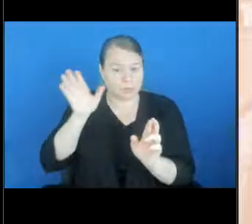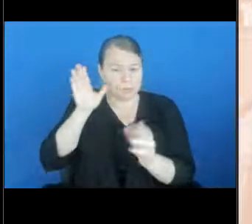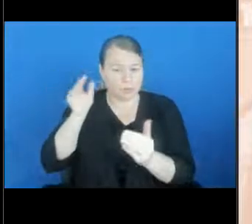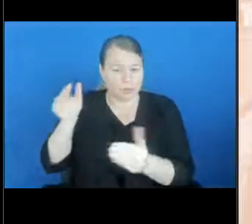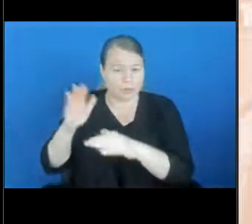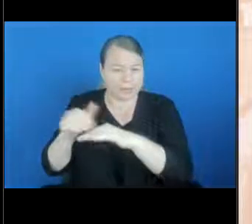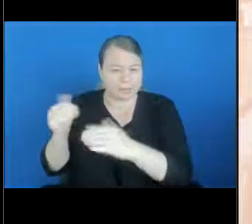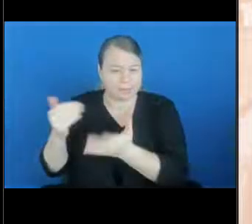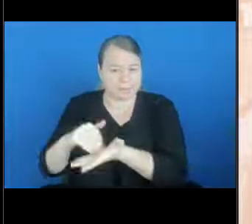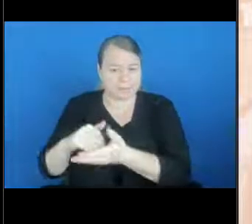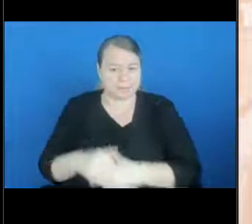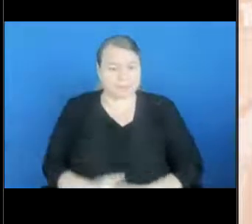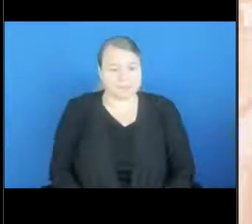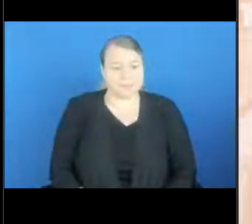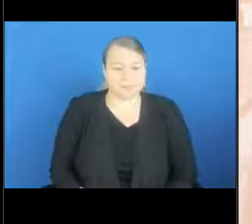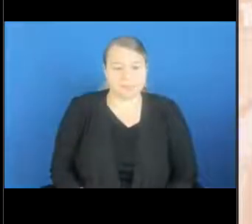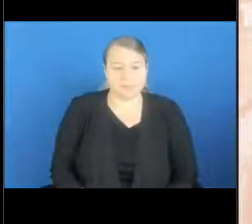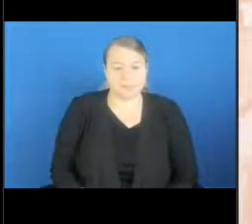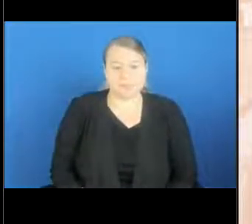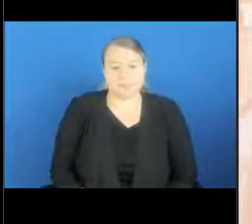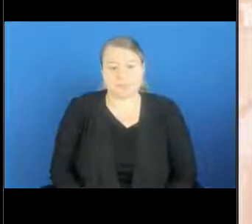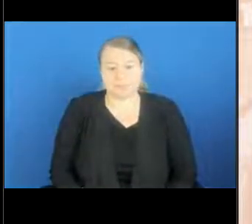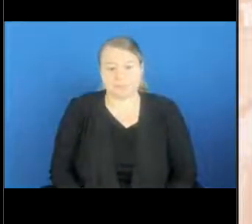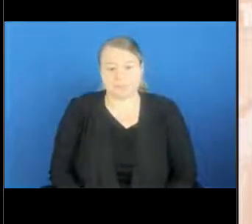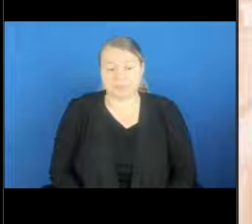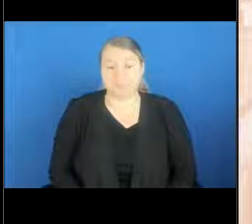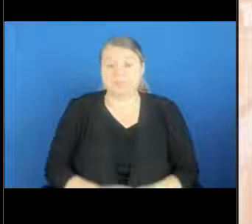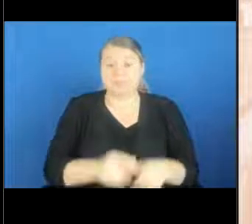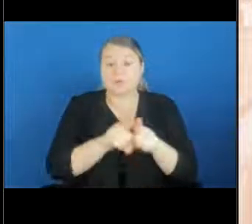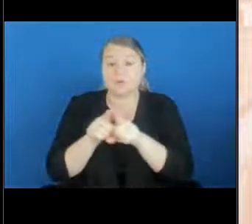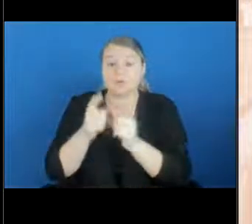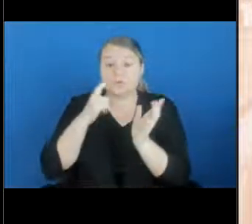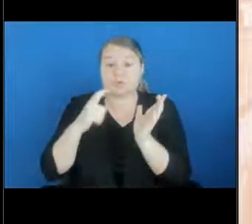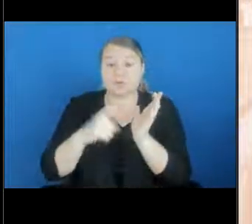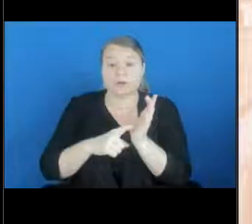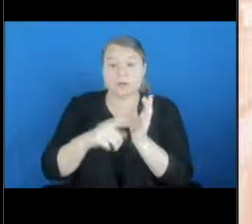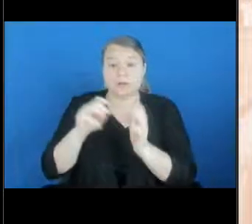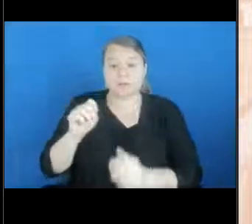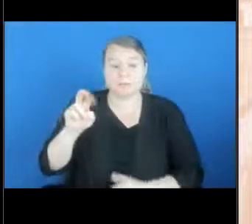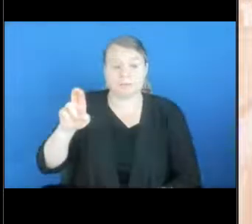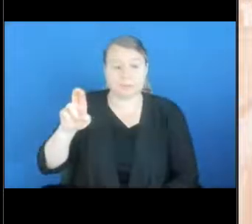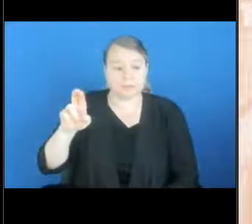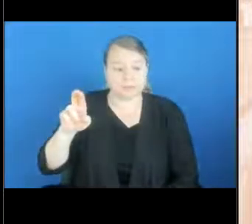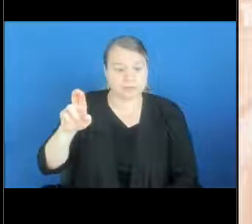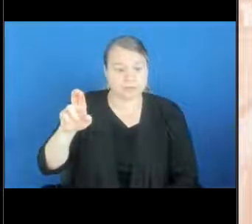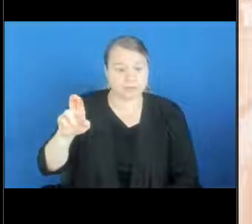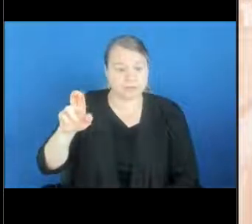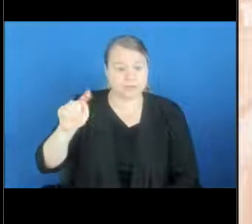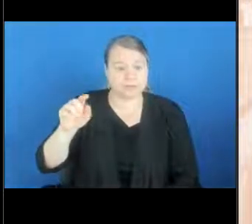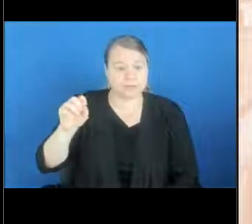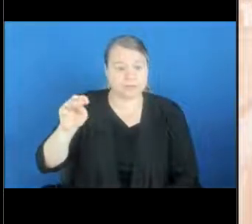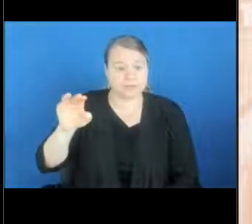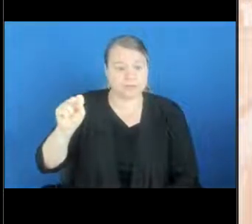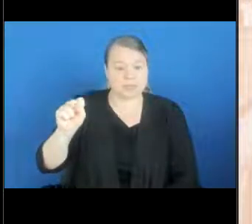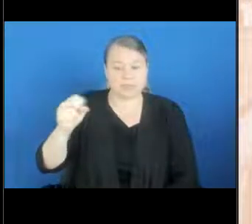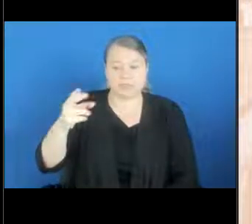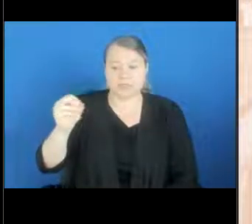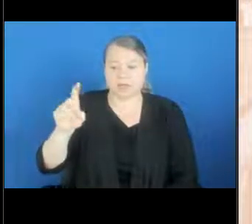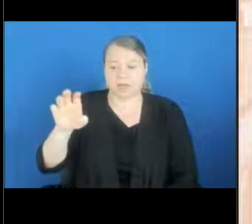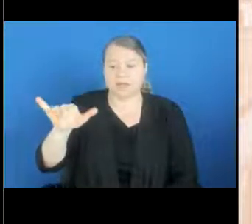up. All right, I also do want to recognize Mr. Tom Bishadny, who is the Director of Fairfax County's